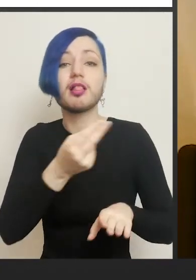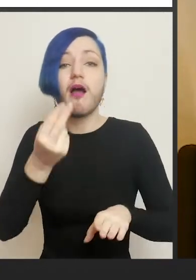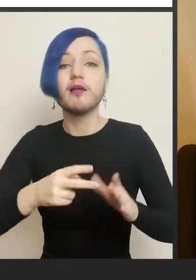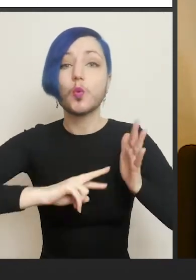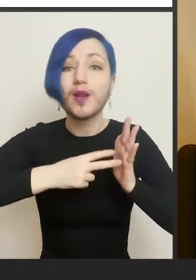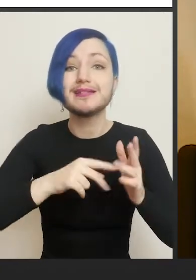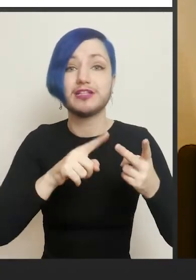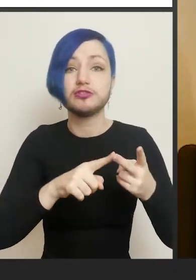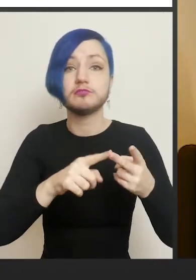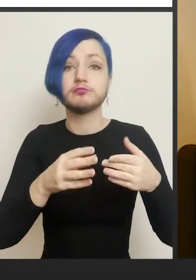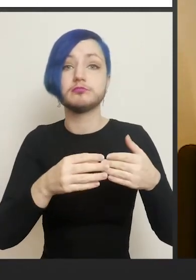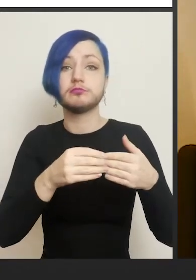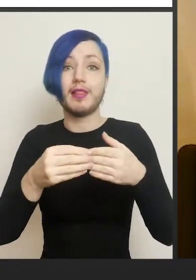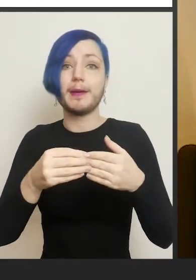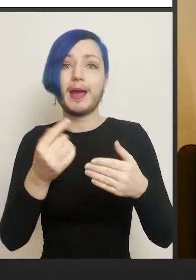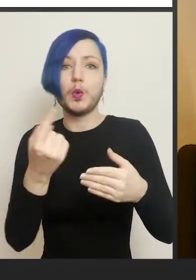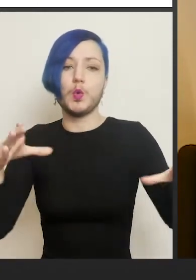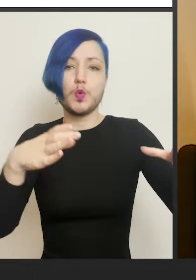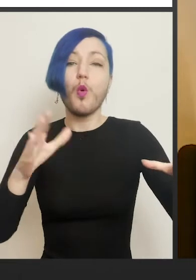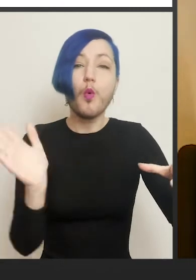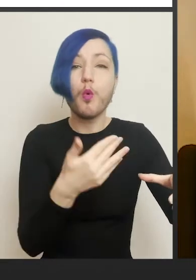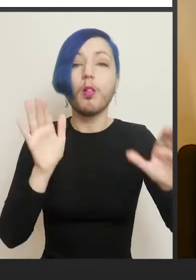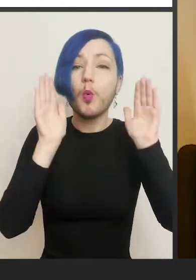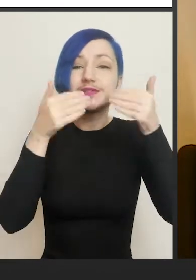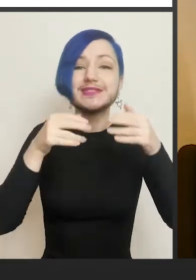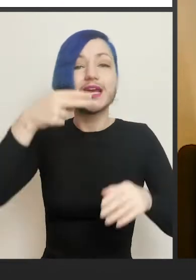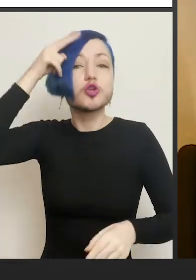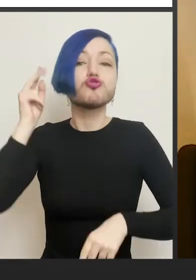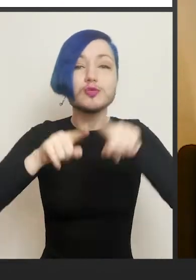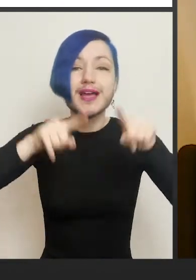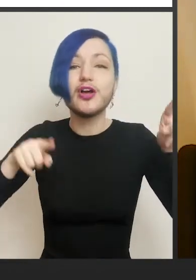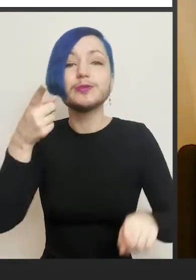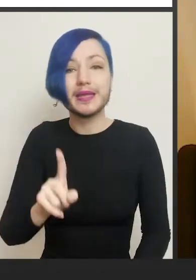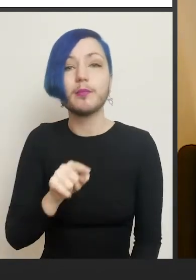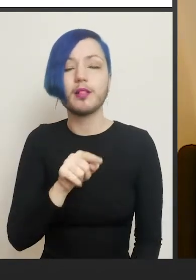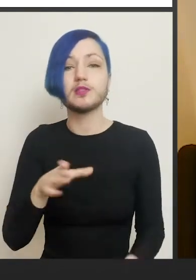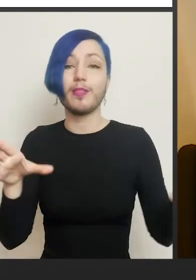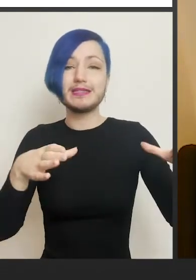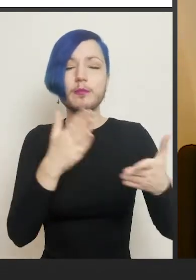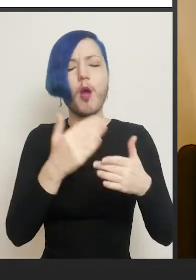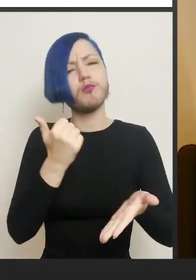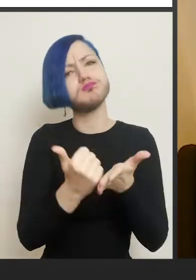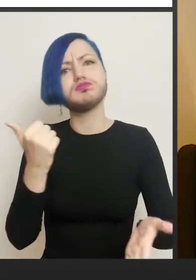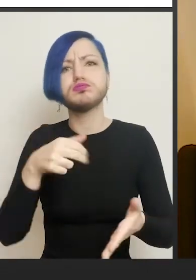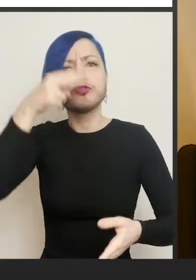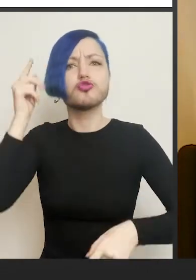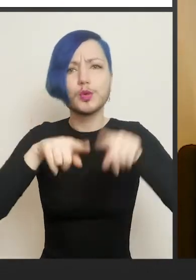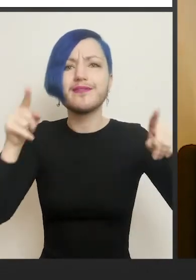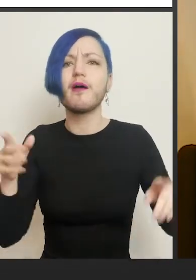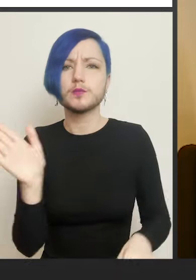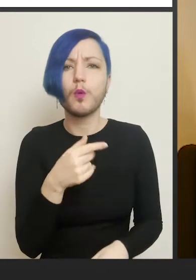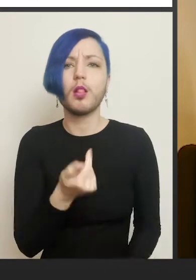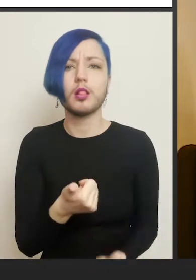by autistic and neurodivergent people. And so, yeah, we have an incredible team of neurodivergent people. And